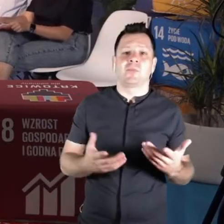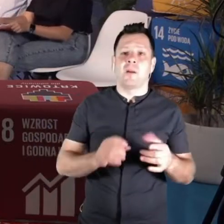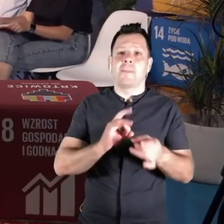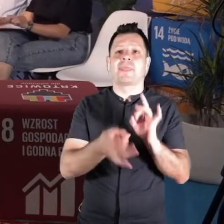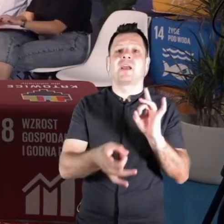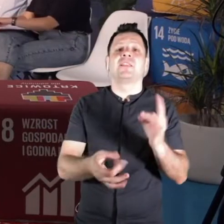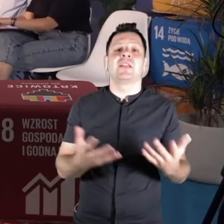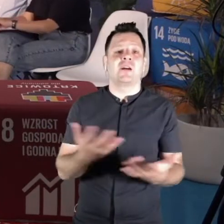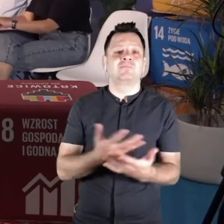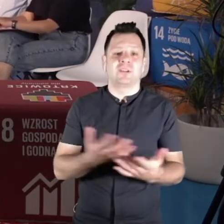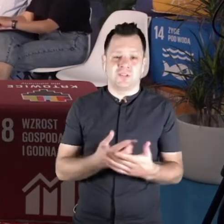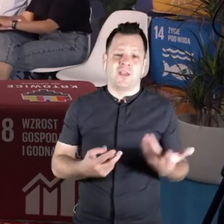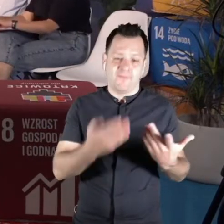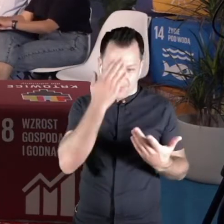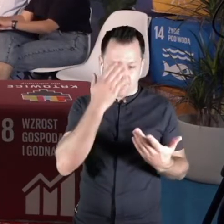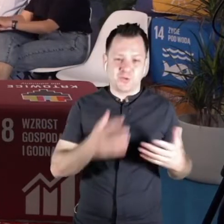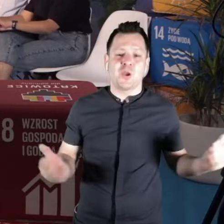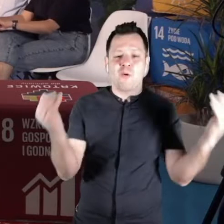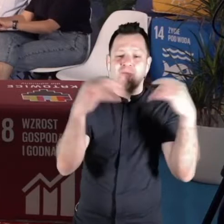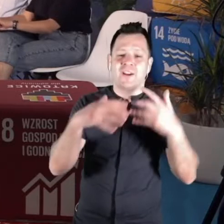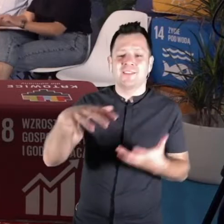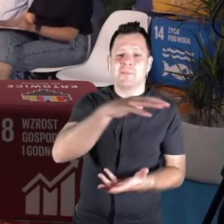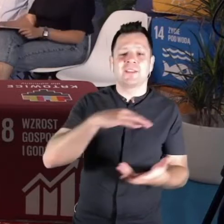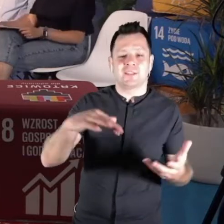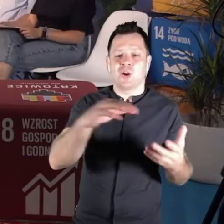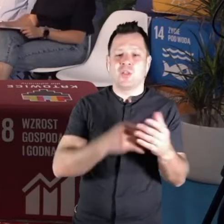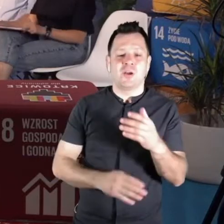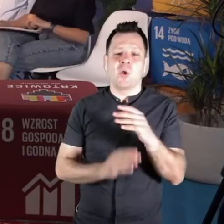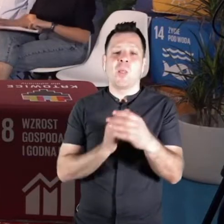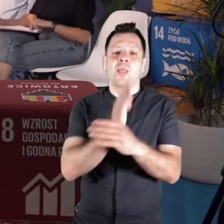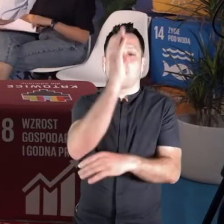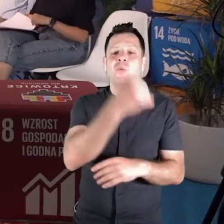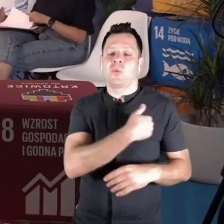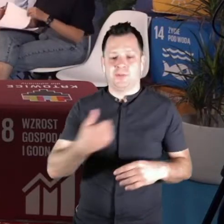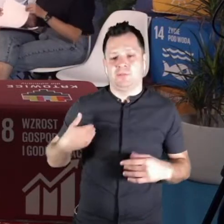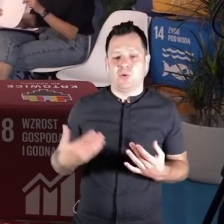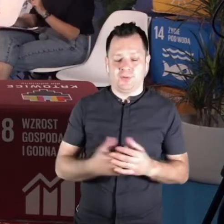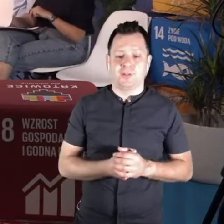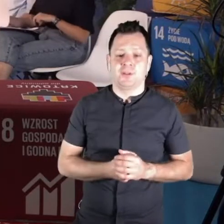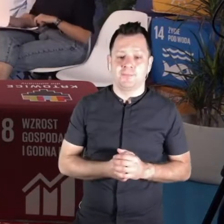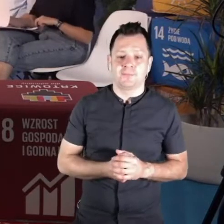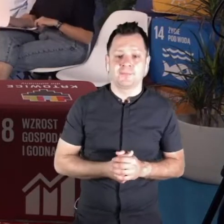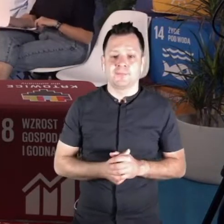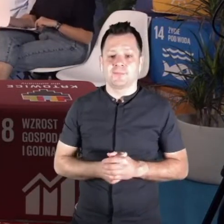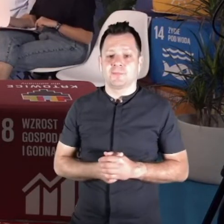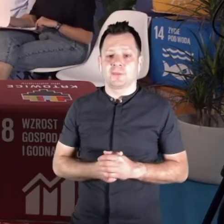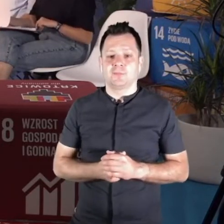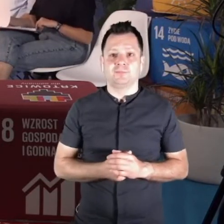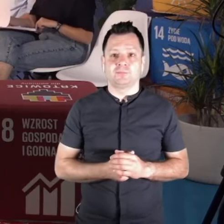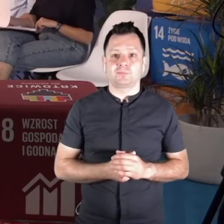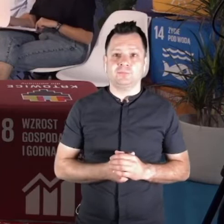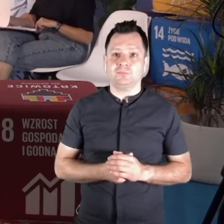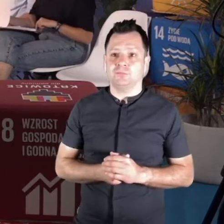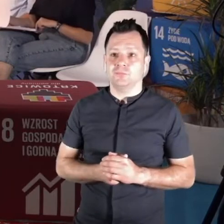of Poland. We are part of the metropolitan area Gdańsk, Gdynia, Sopot, so for context,